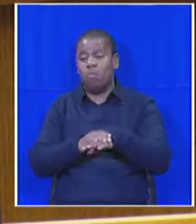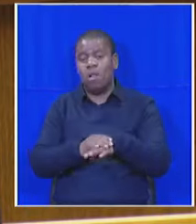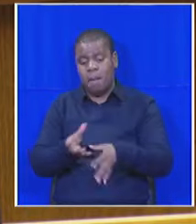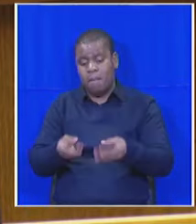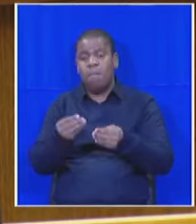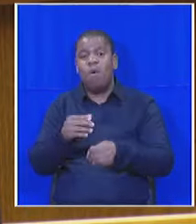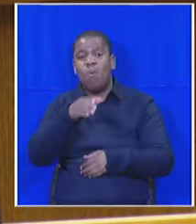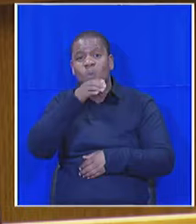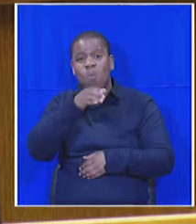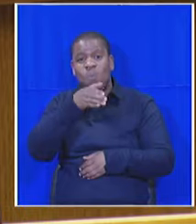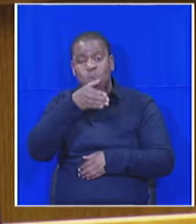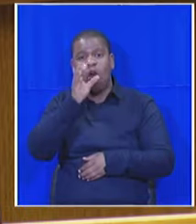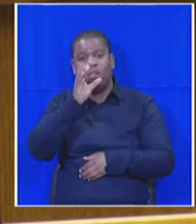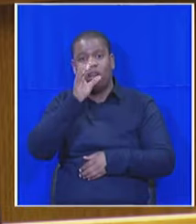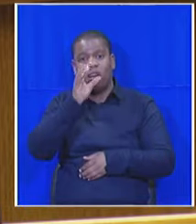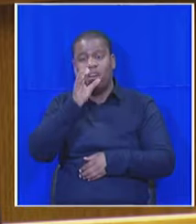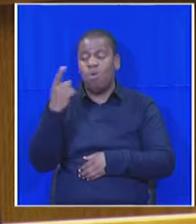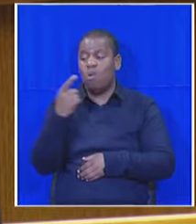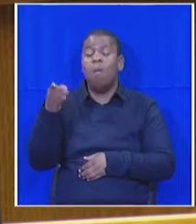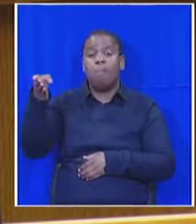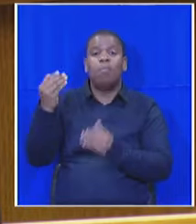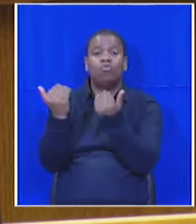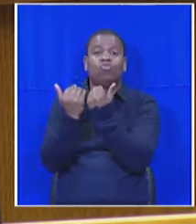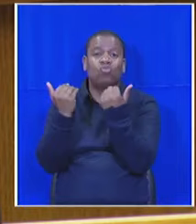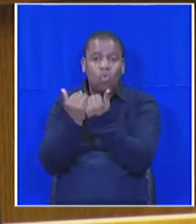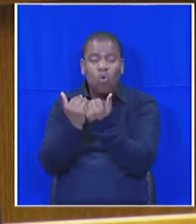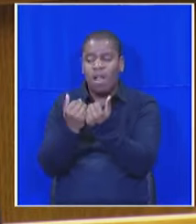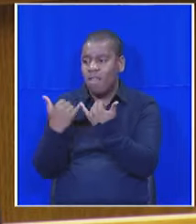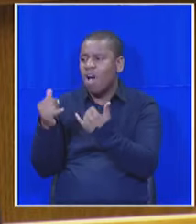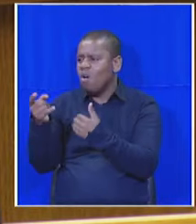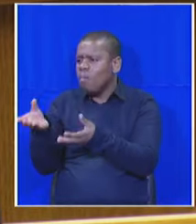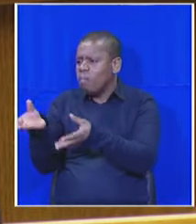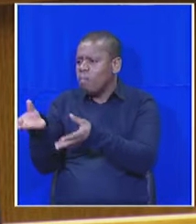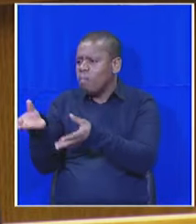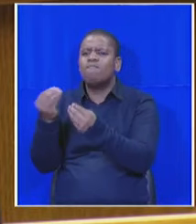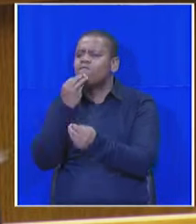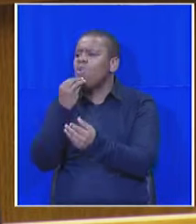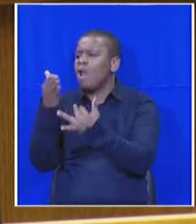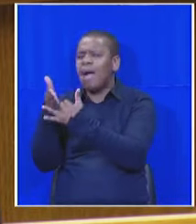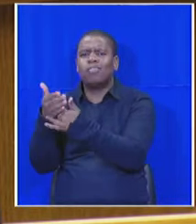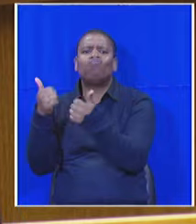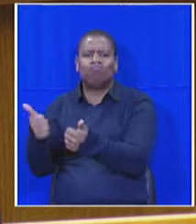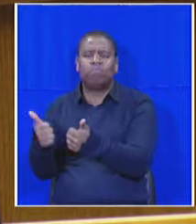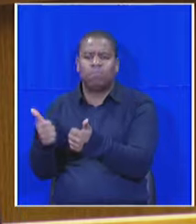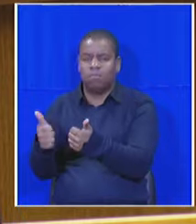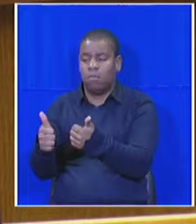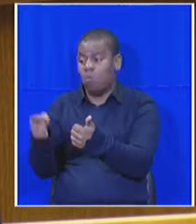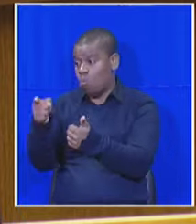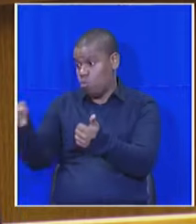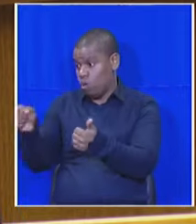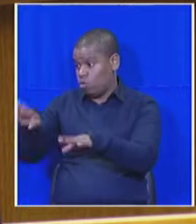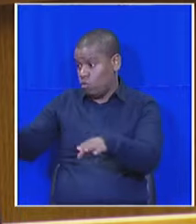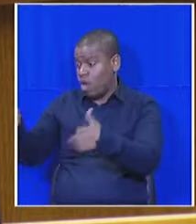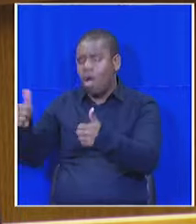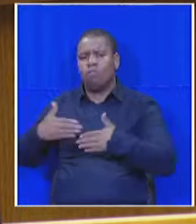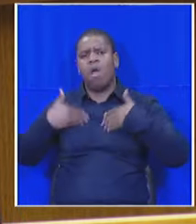Yiyo lento ingathi yathuthumba lento sikule ndlu. Ndiyaphinda ndithi le budget yenza inguqu